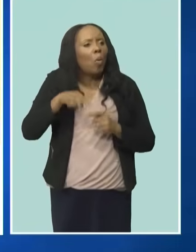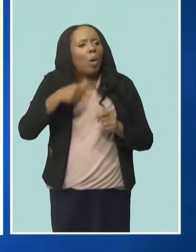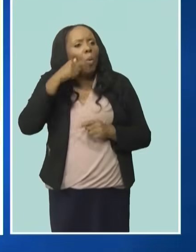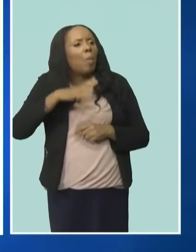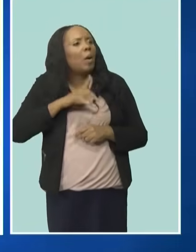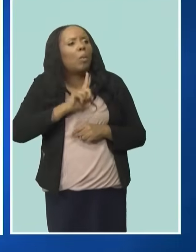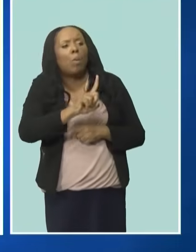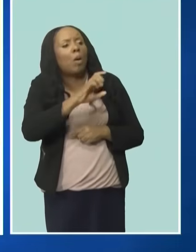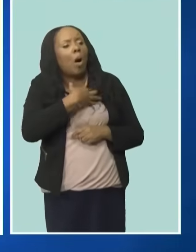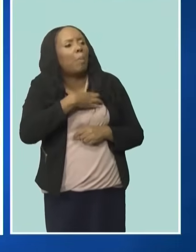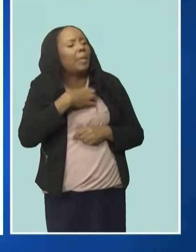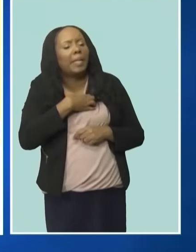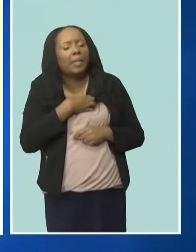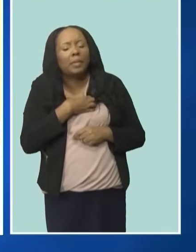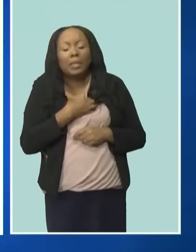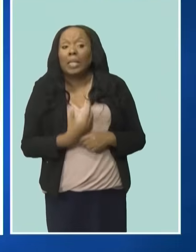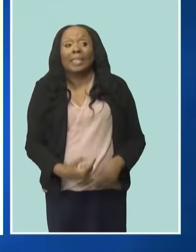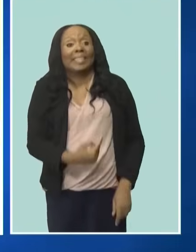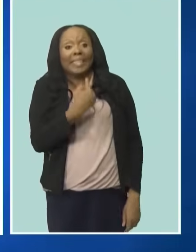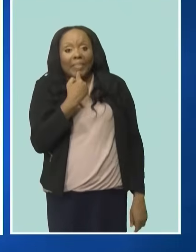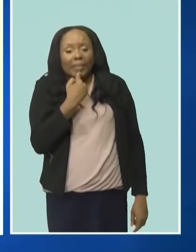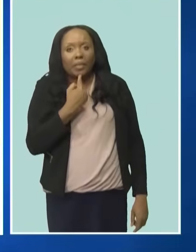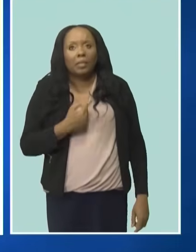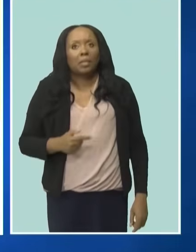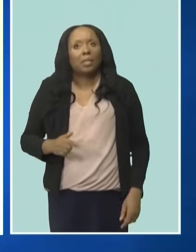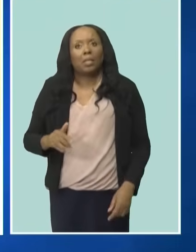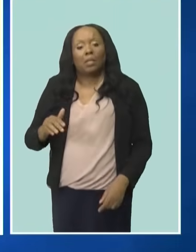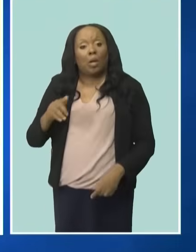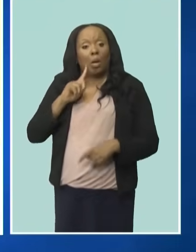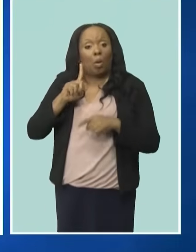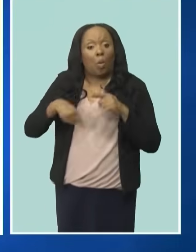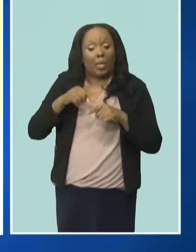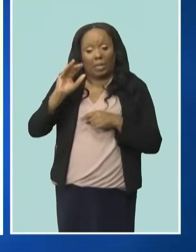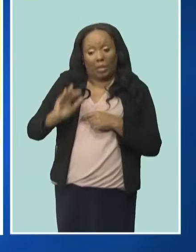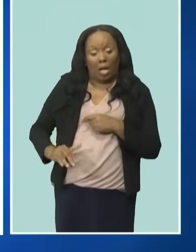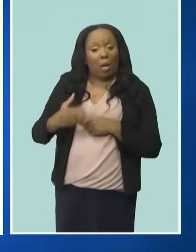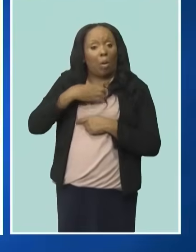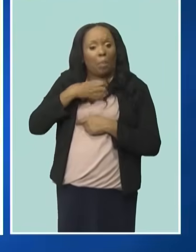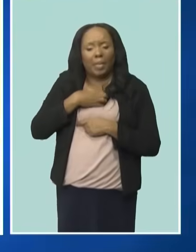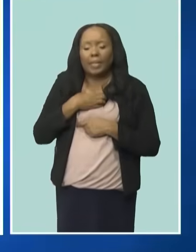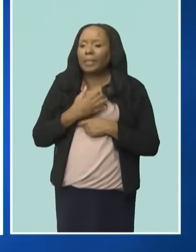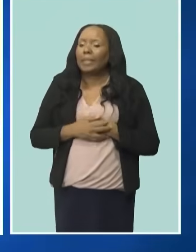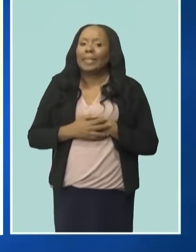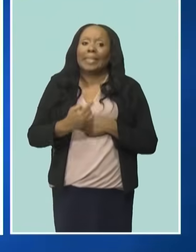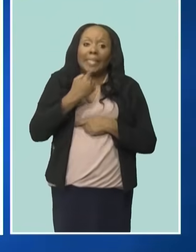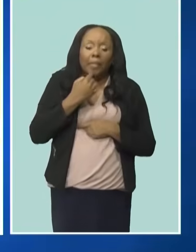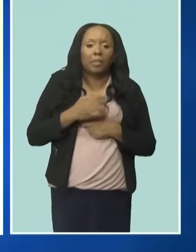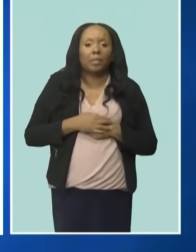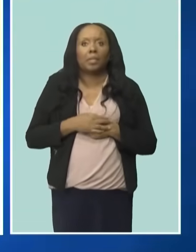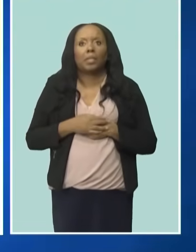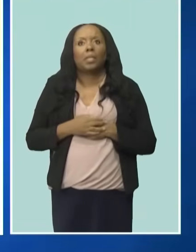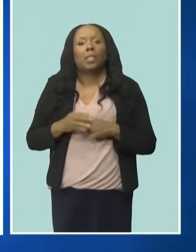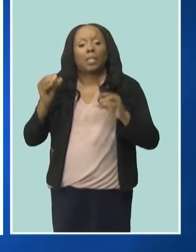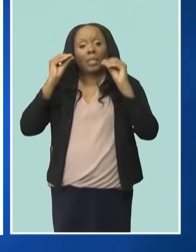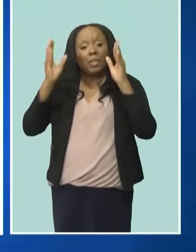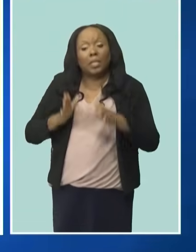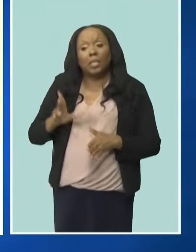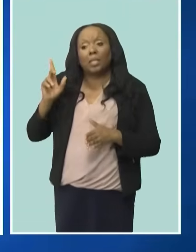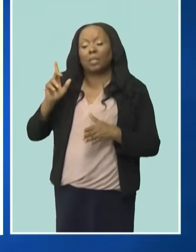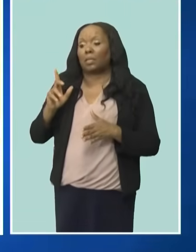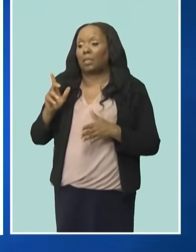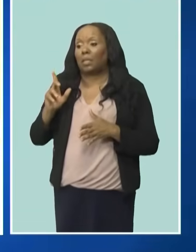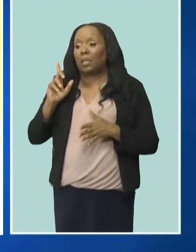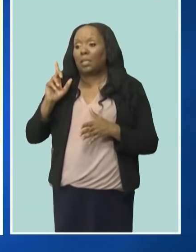complains. We need child protection officers who take it seriously when a child complains. We need teachers who are attentive to children who doze off